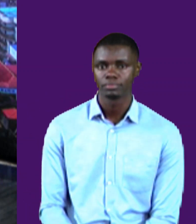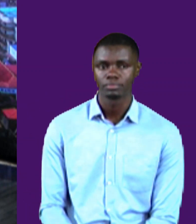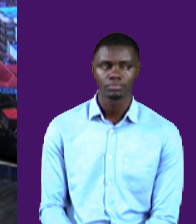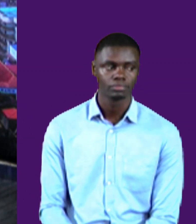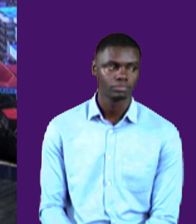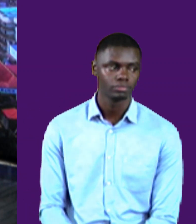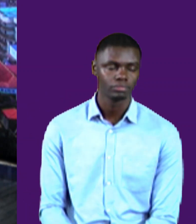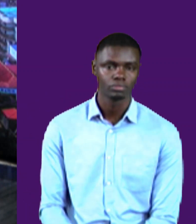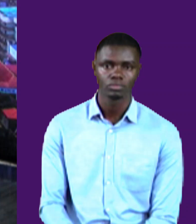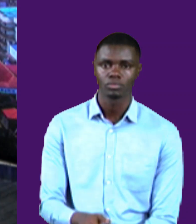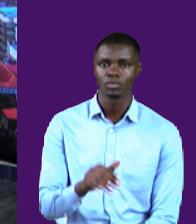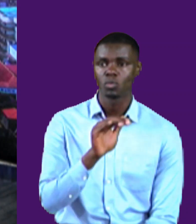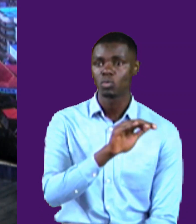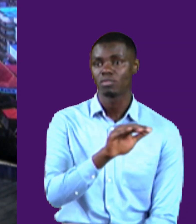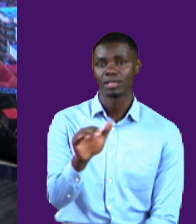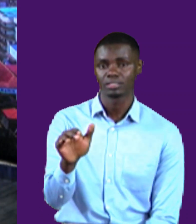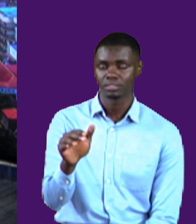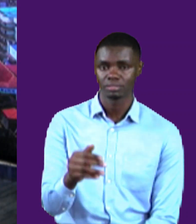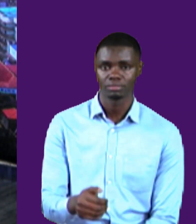called upon